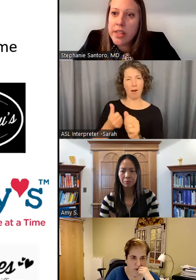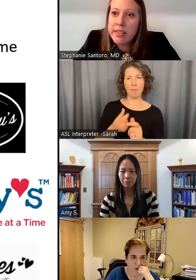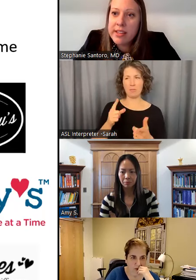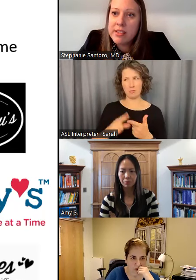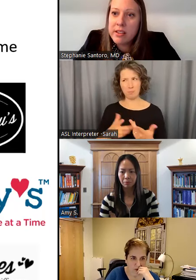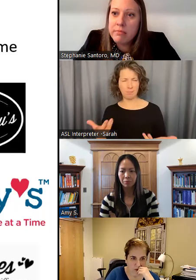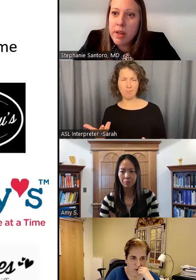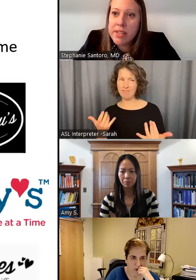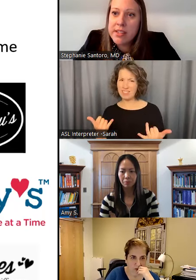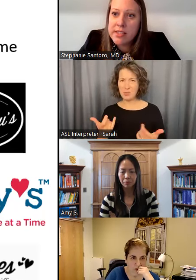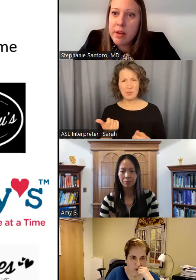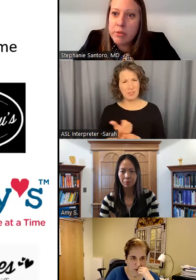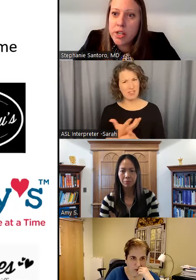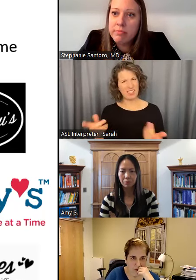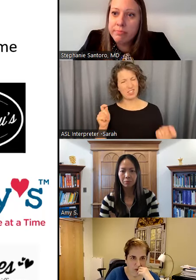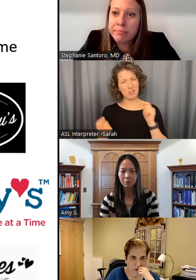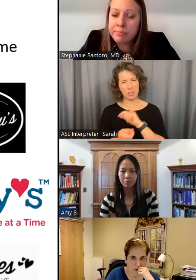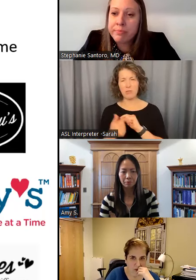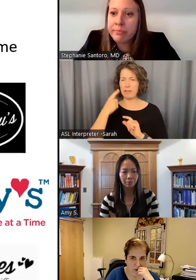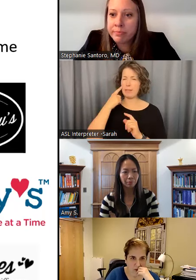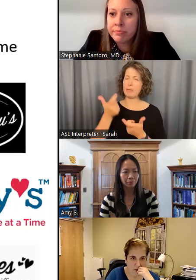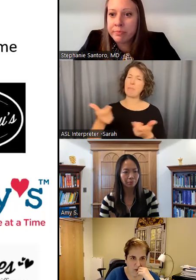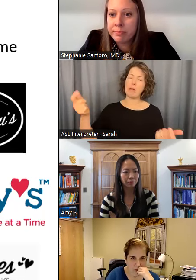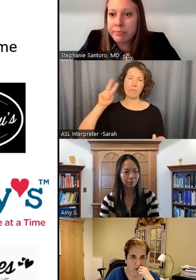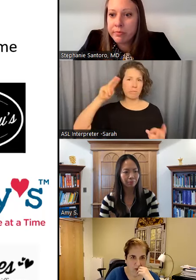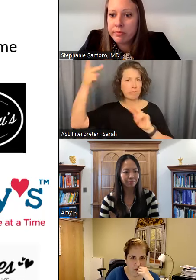So I think that's a misconception.